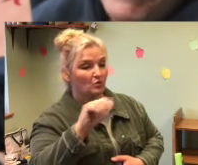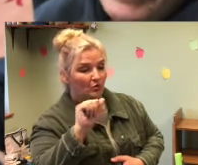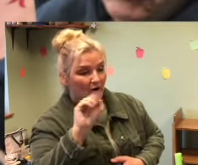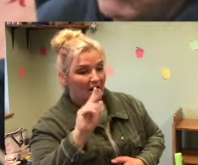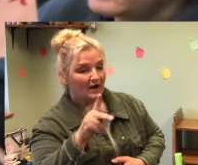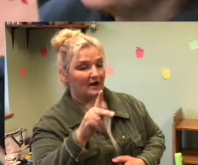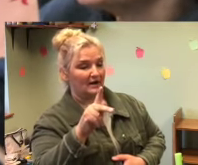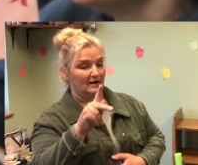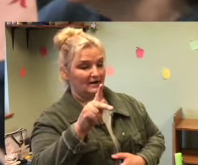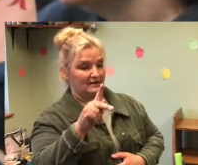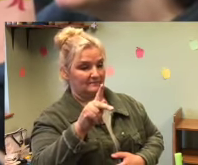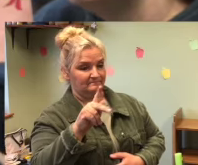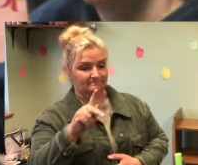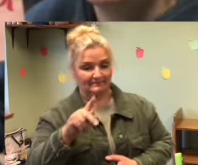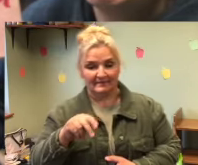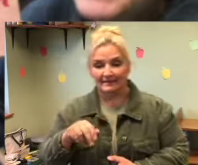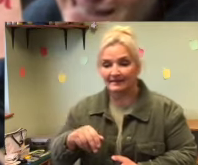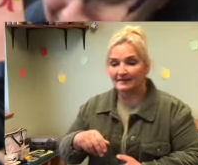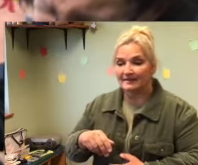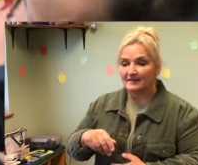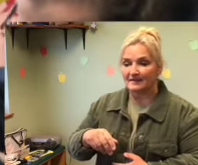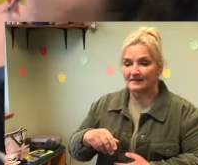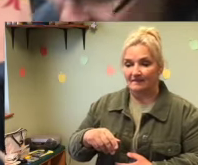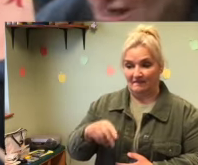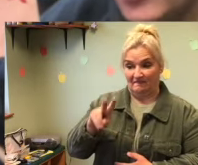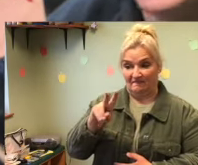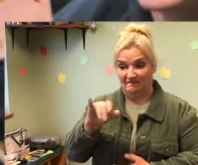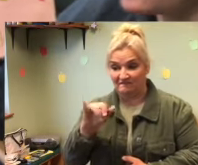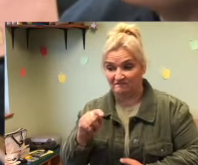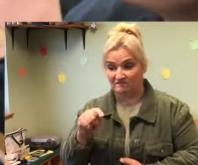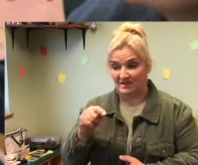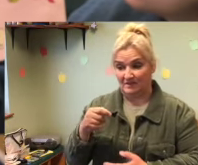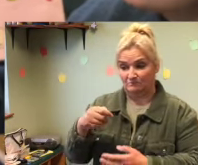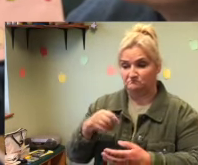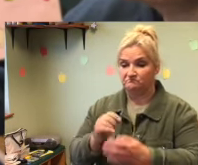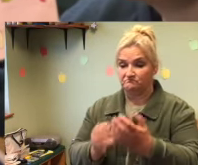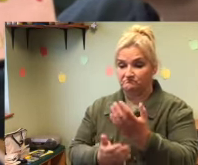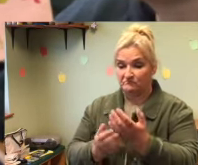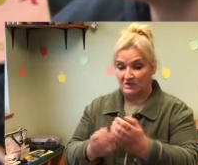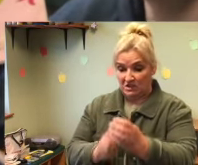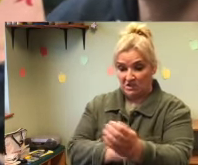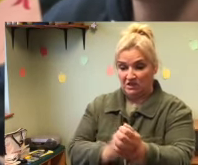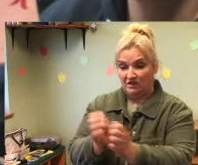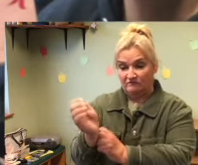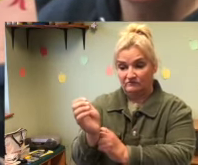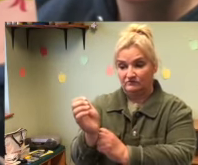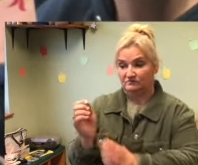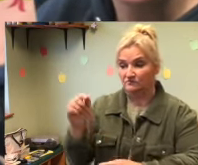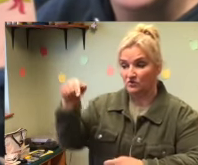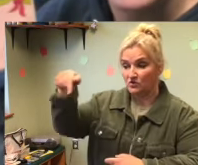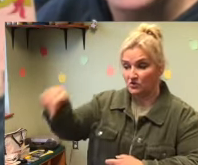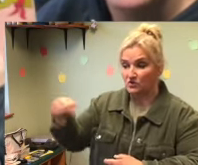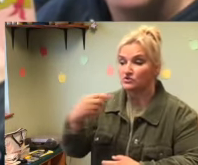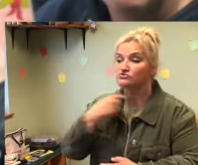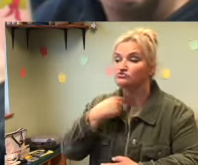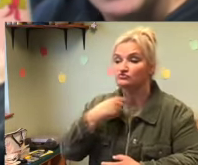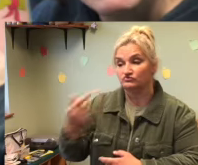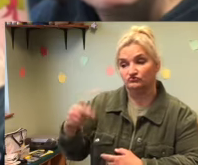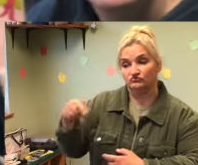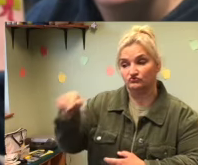The vet reached deep, deep, deep down inside of George and pulled out